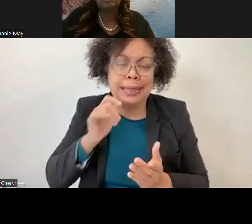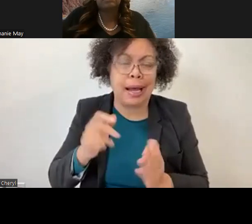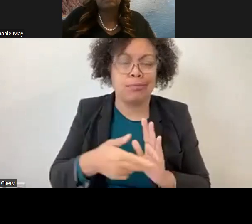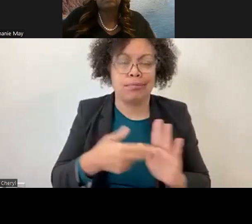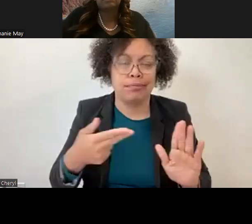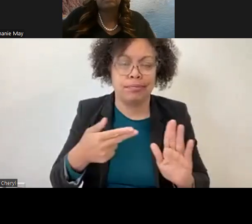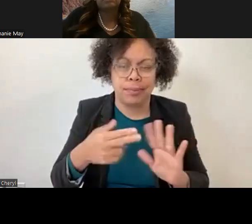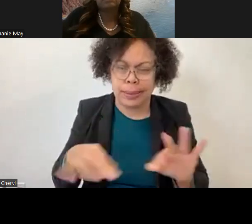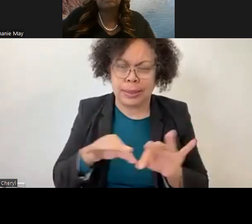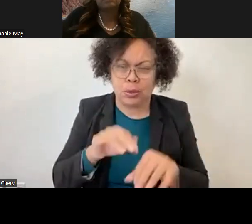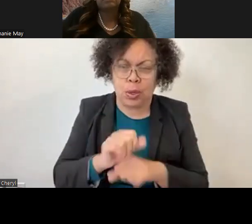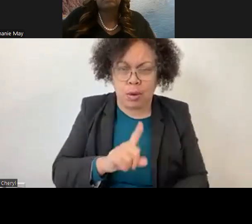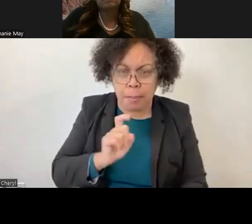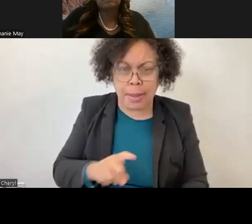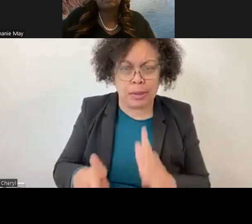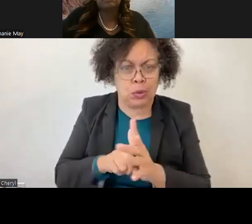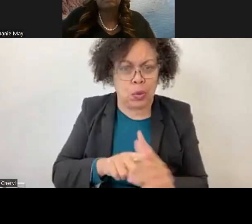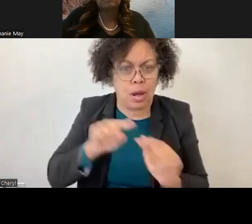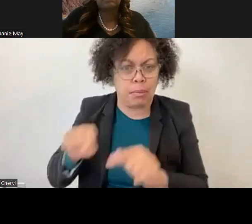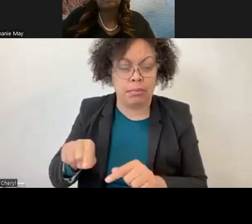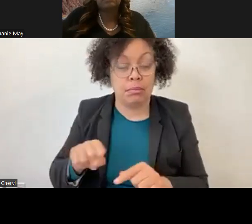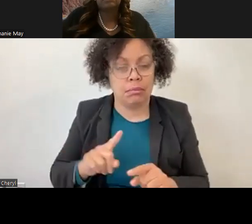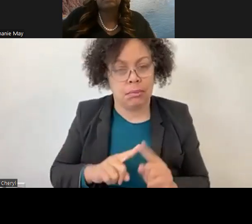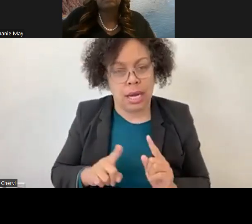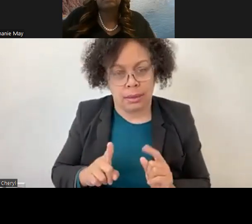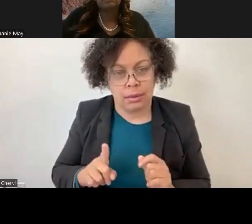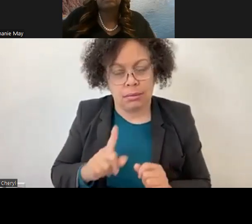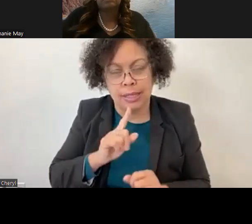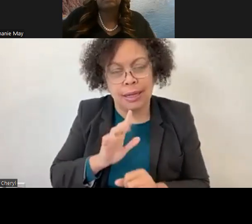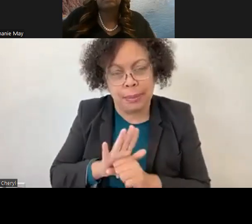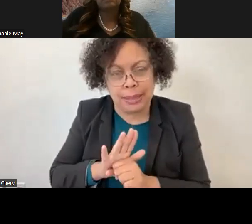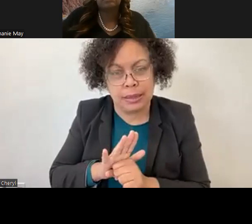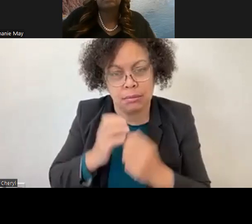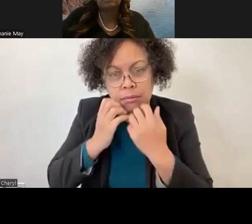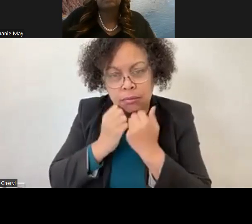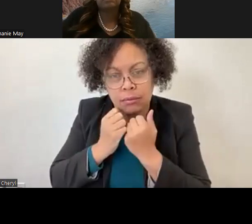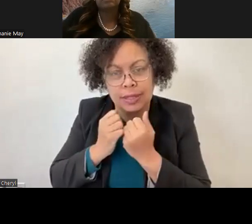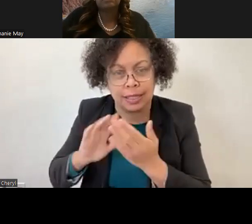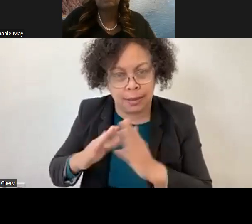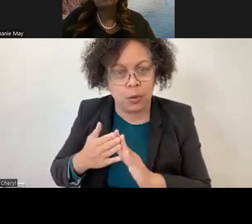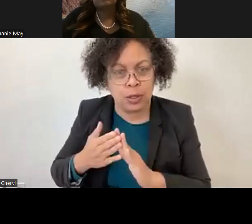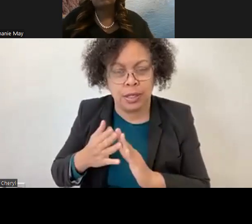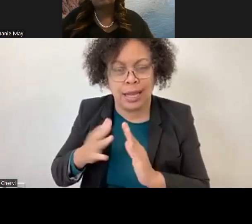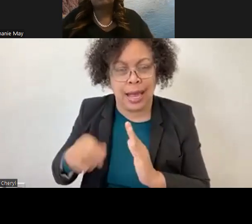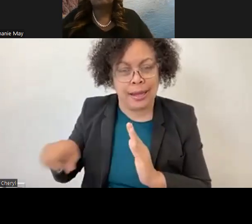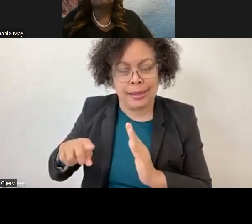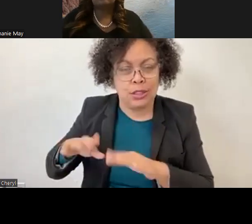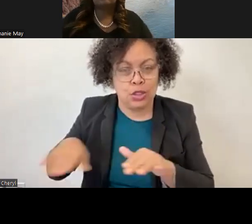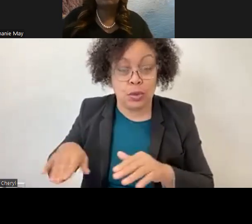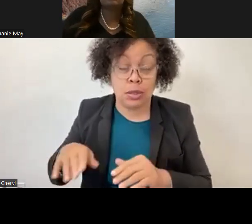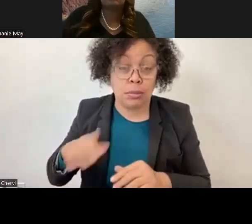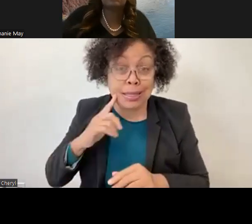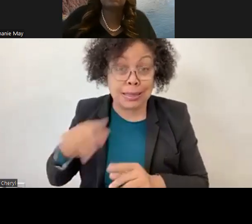that. But because of his commitment to the community and his position as a known leader,